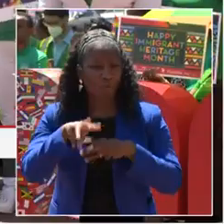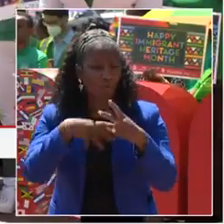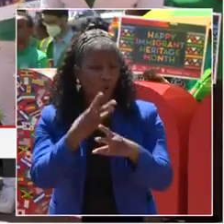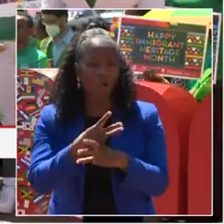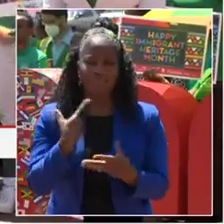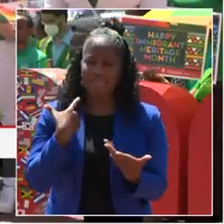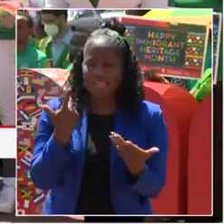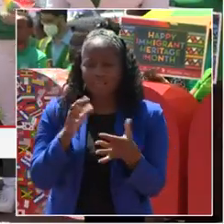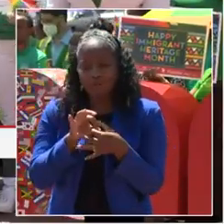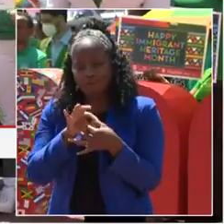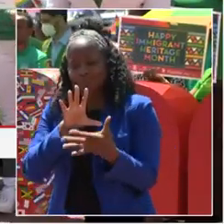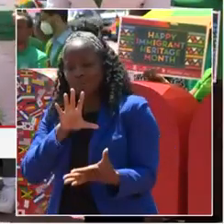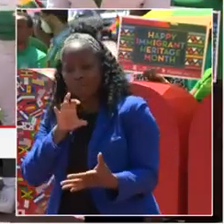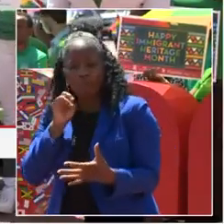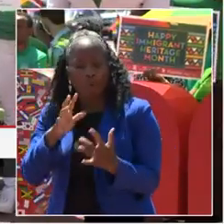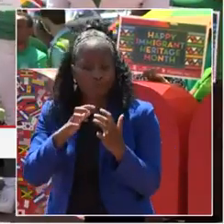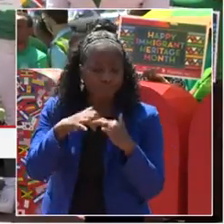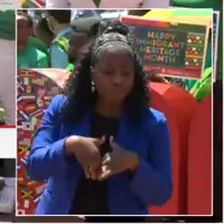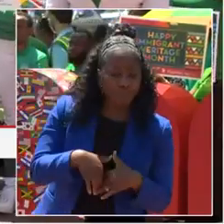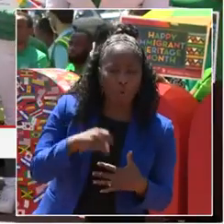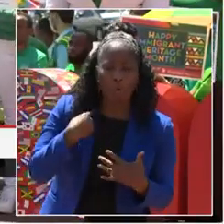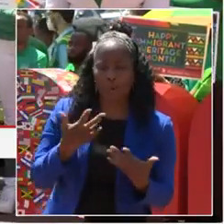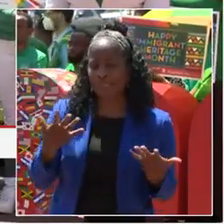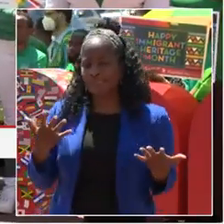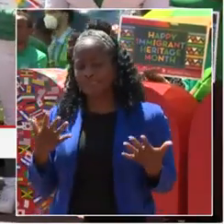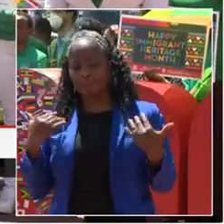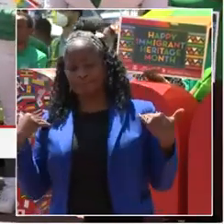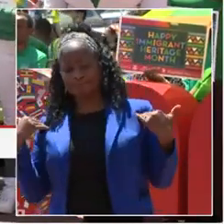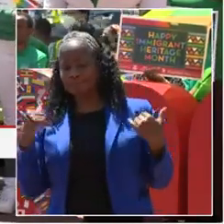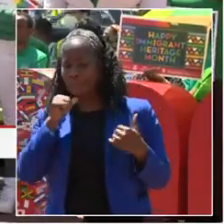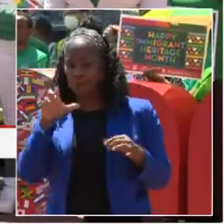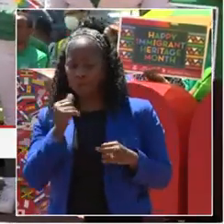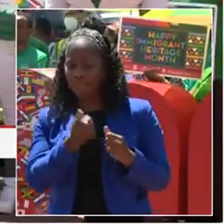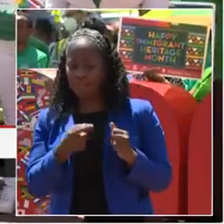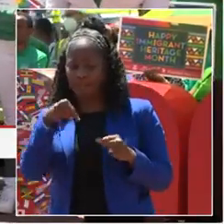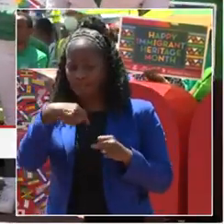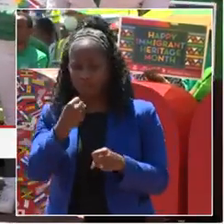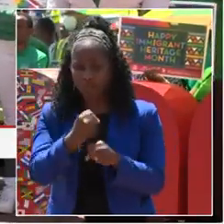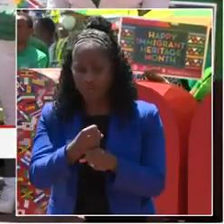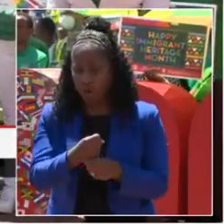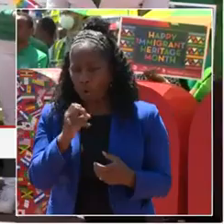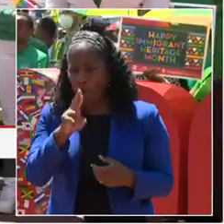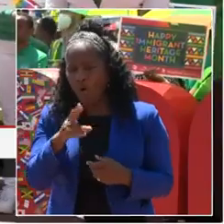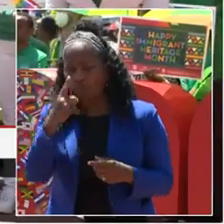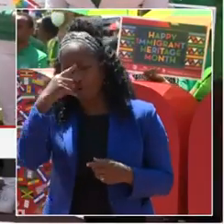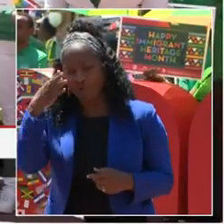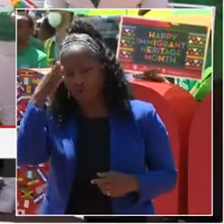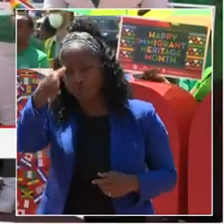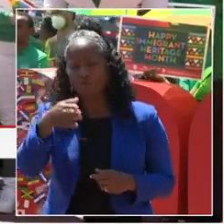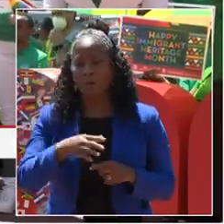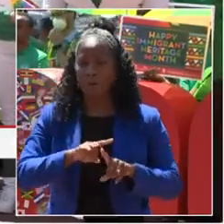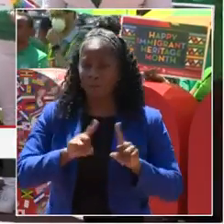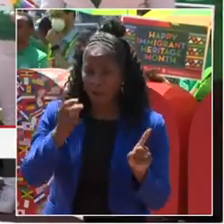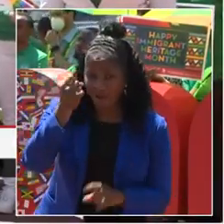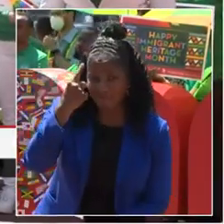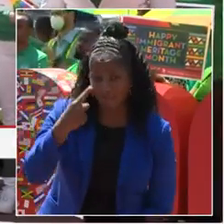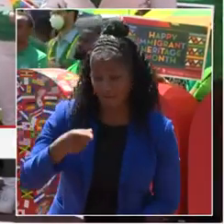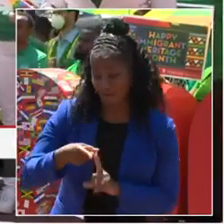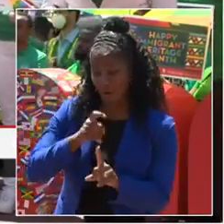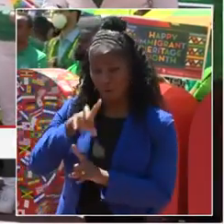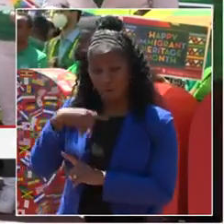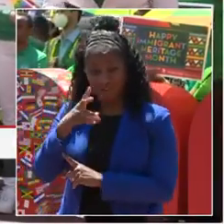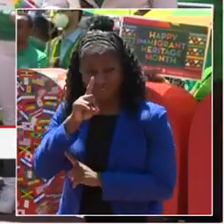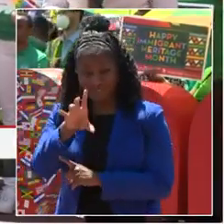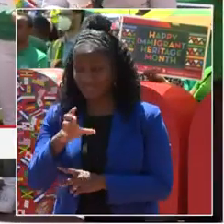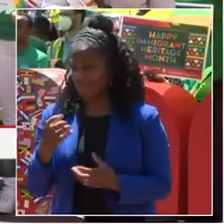or stepped back this year and for the foreseeable future. Being that we're from Washington, D.C., and for many the